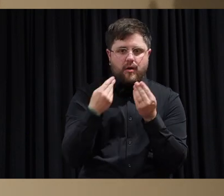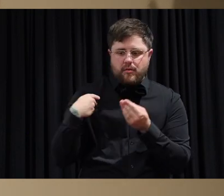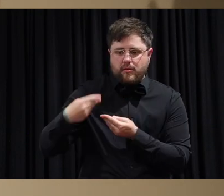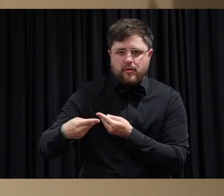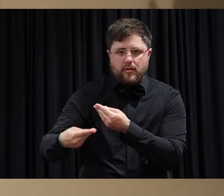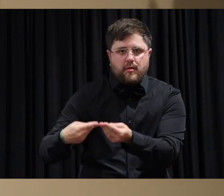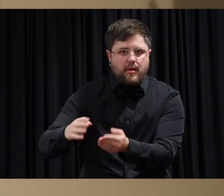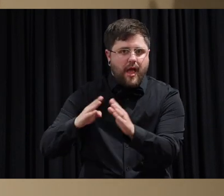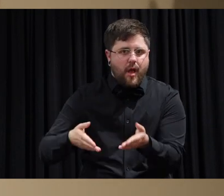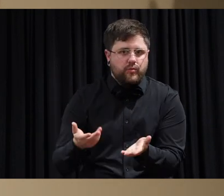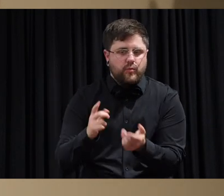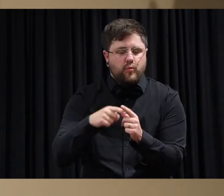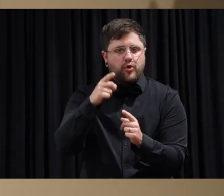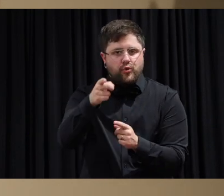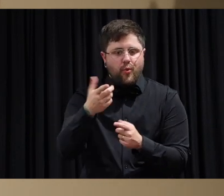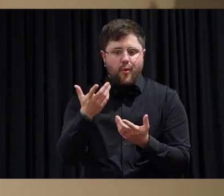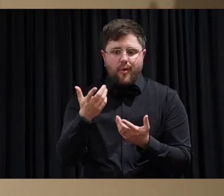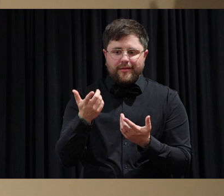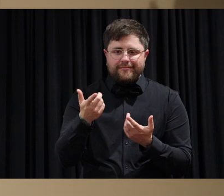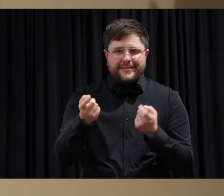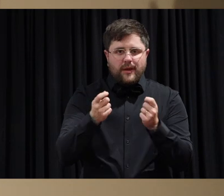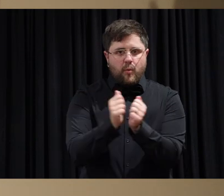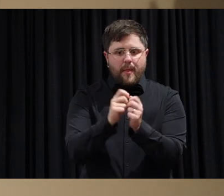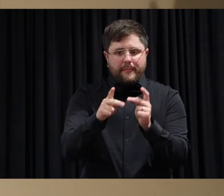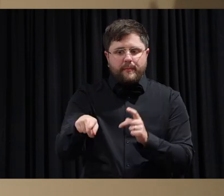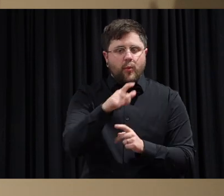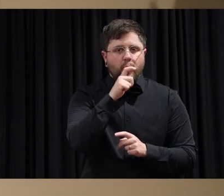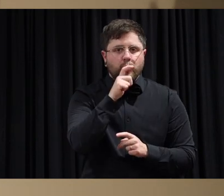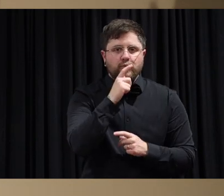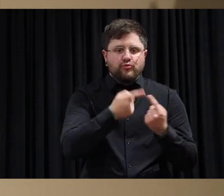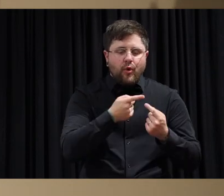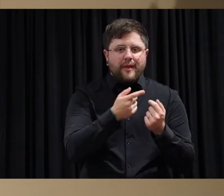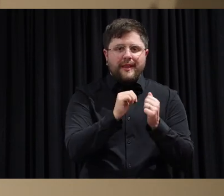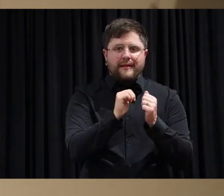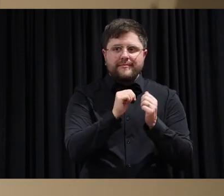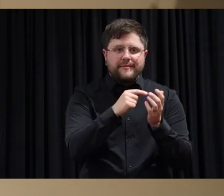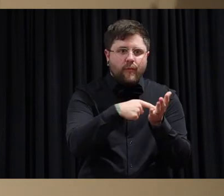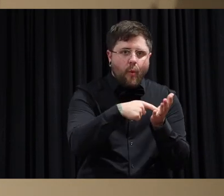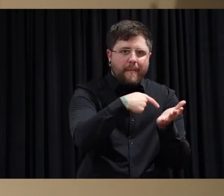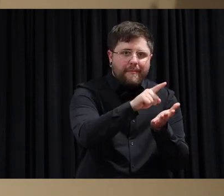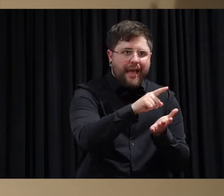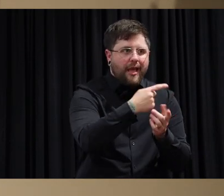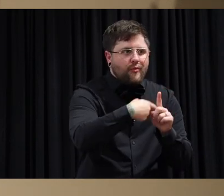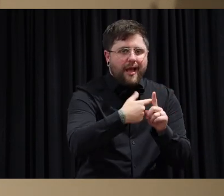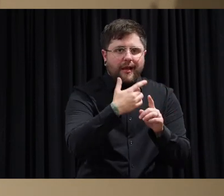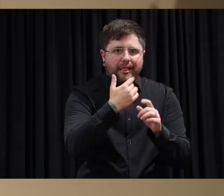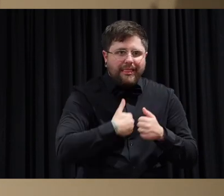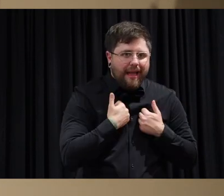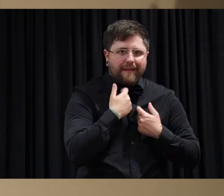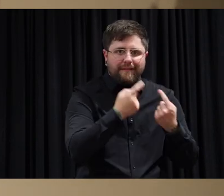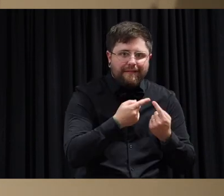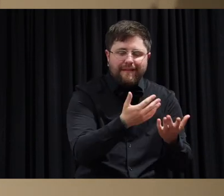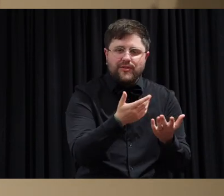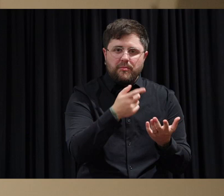on when you are dealing with individuals who are struggling with how to make ends meet. Because the immediate thing to